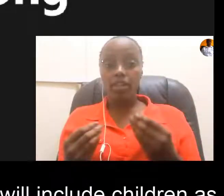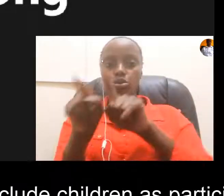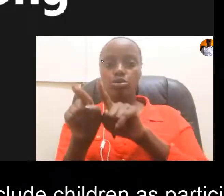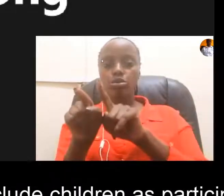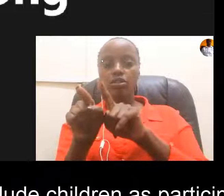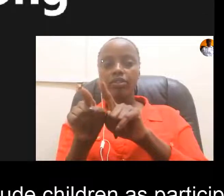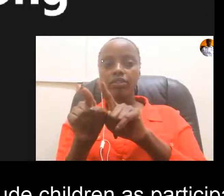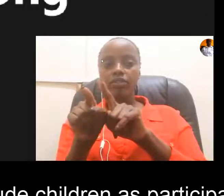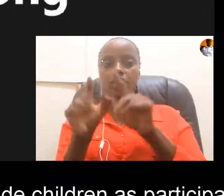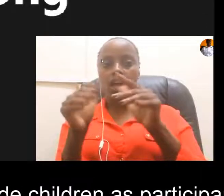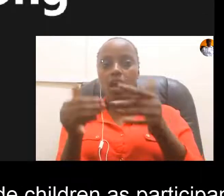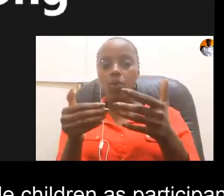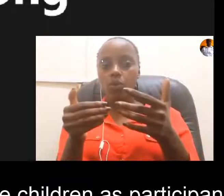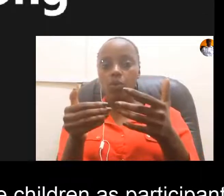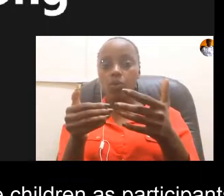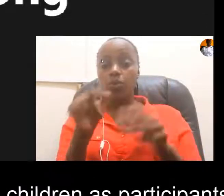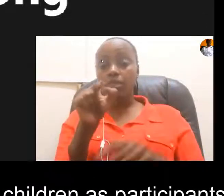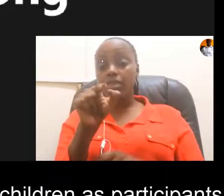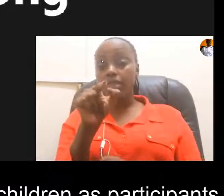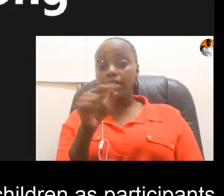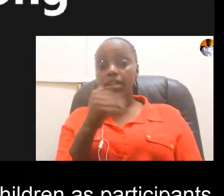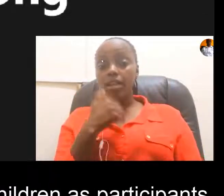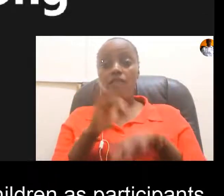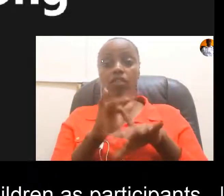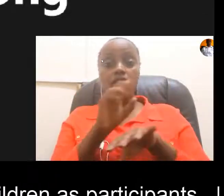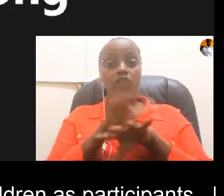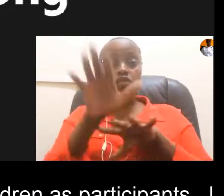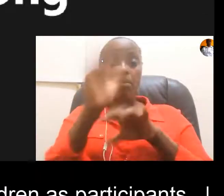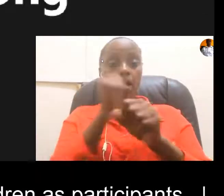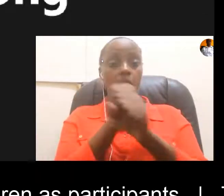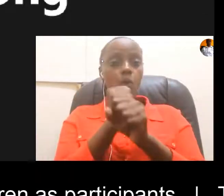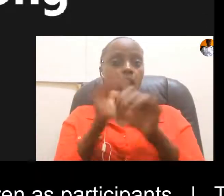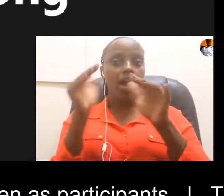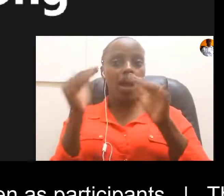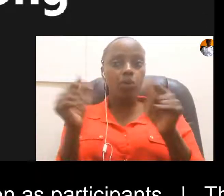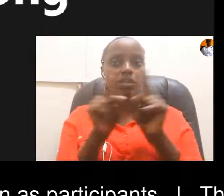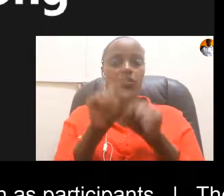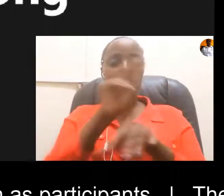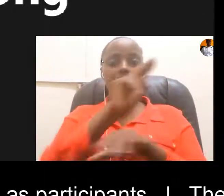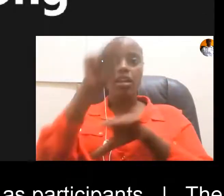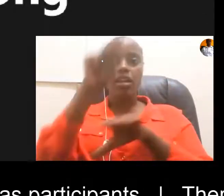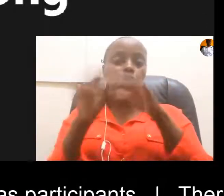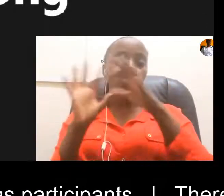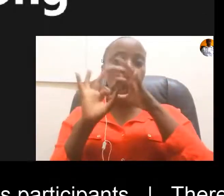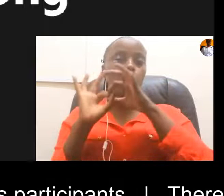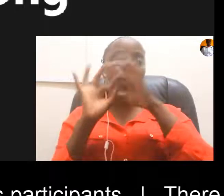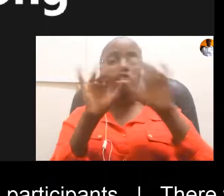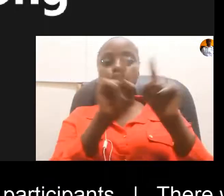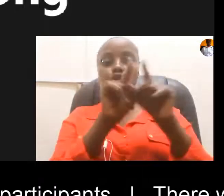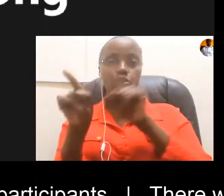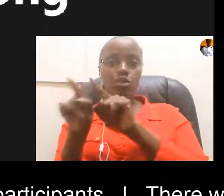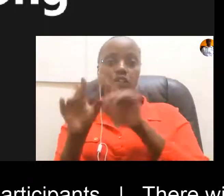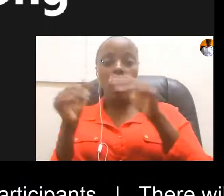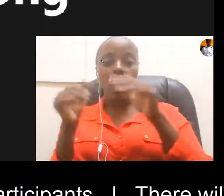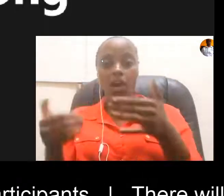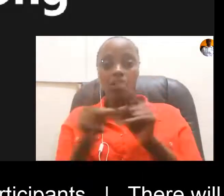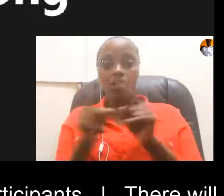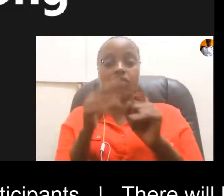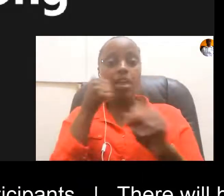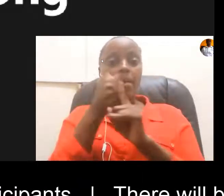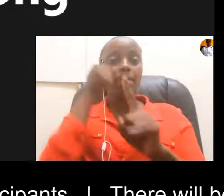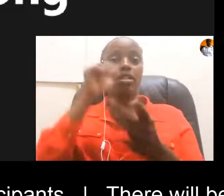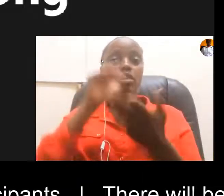it has influenced your work as national coalitions, but also how is it impacting more